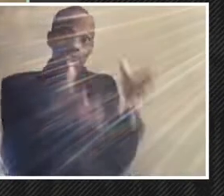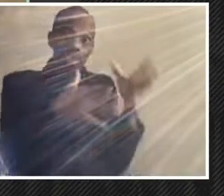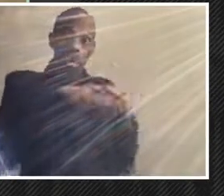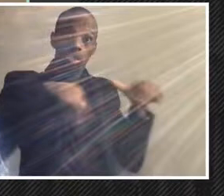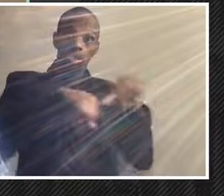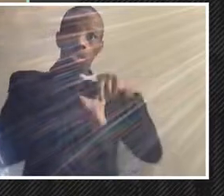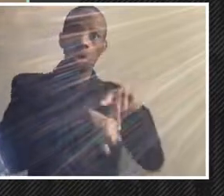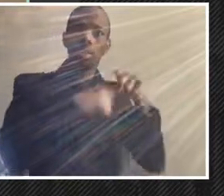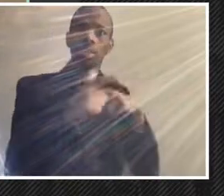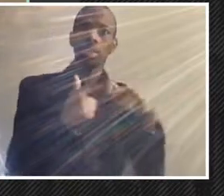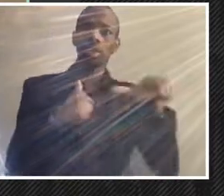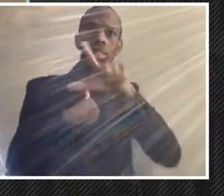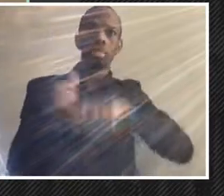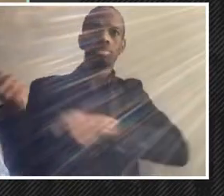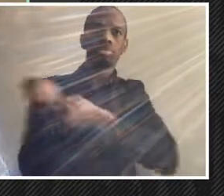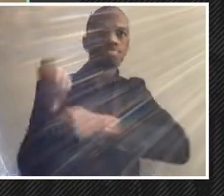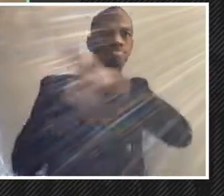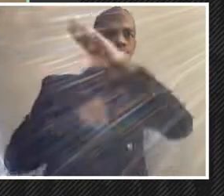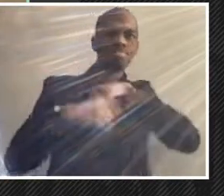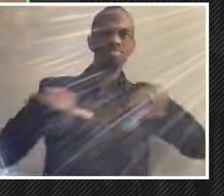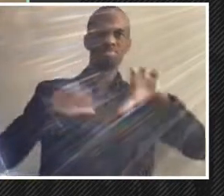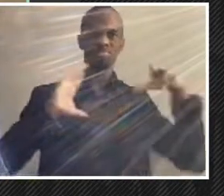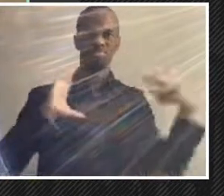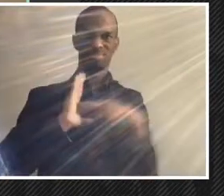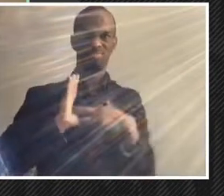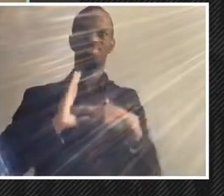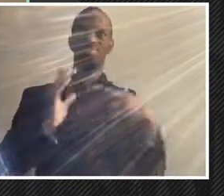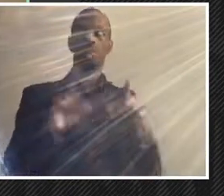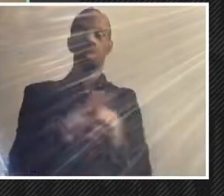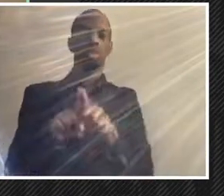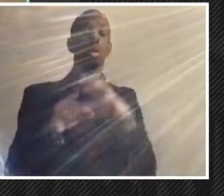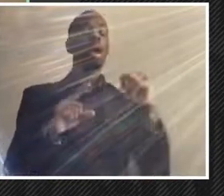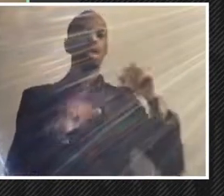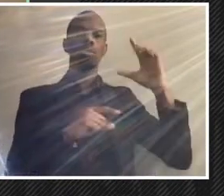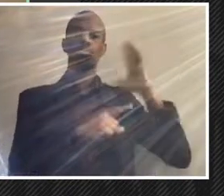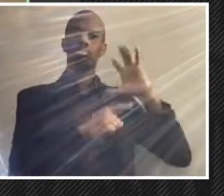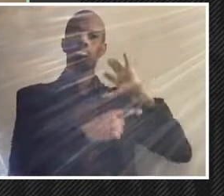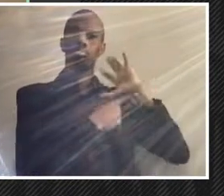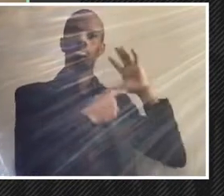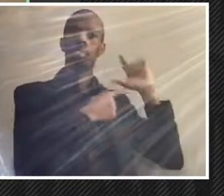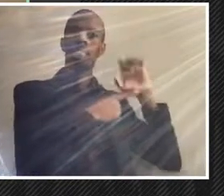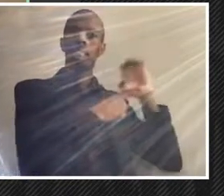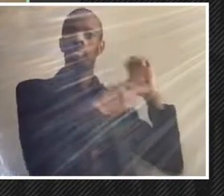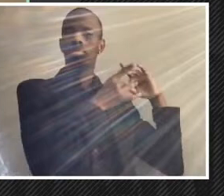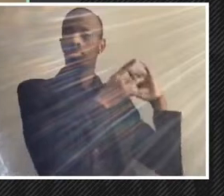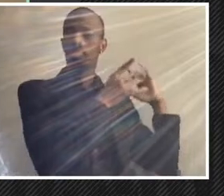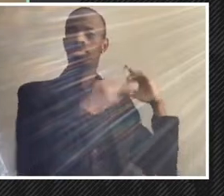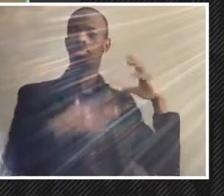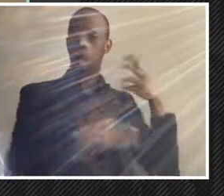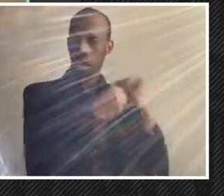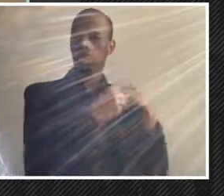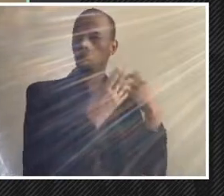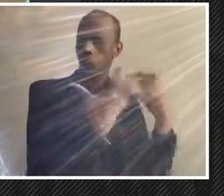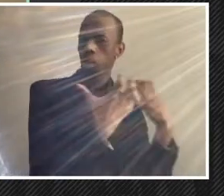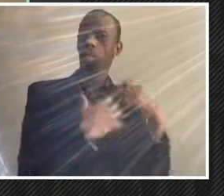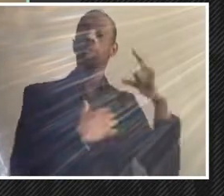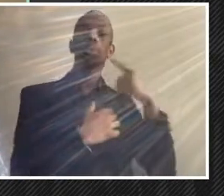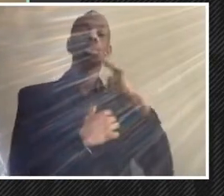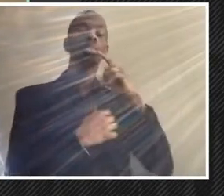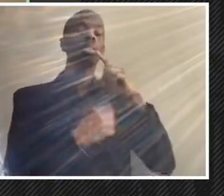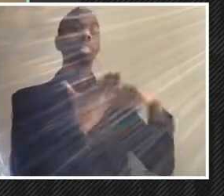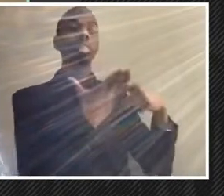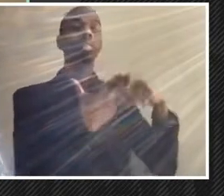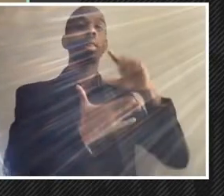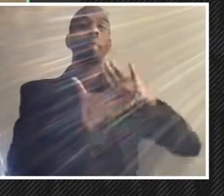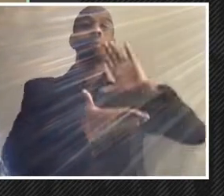future too. And so I'm go back to something that Lee was saying about like the school board meetings and just being really involved in your community. When